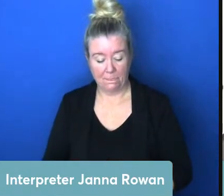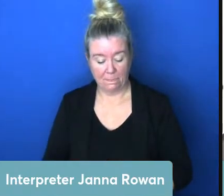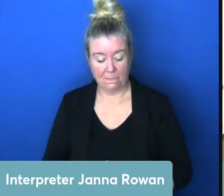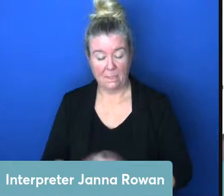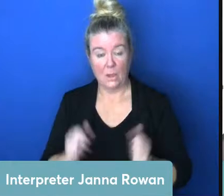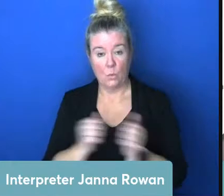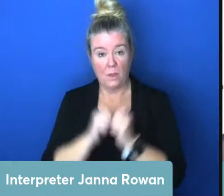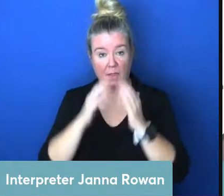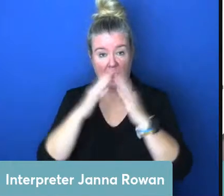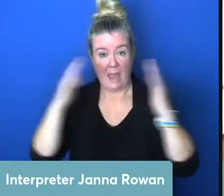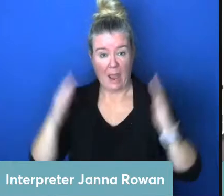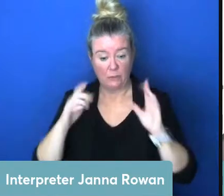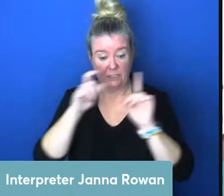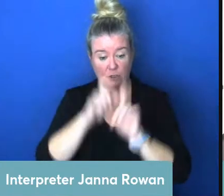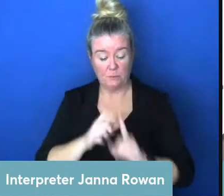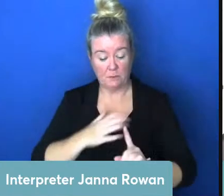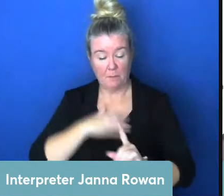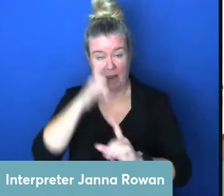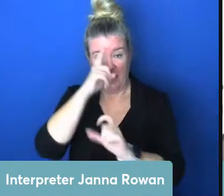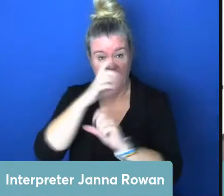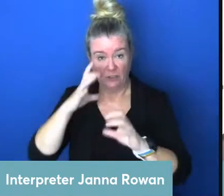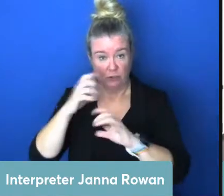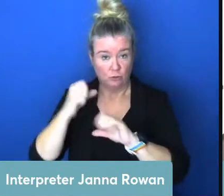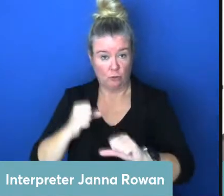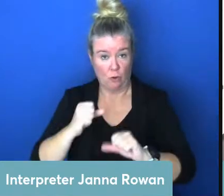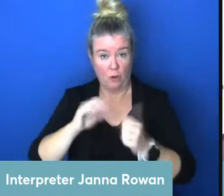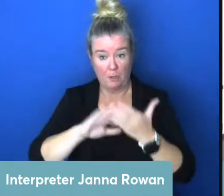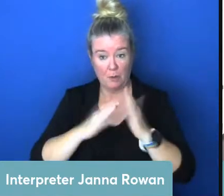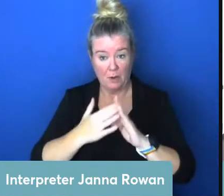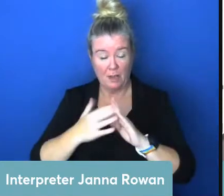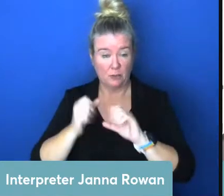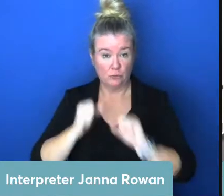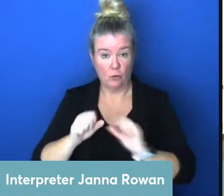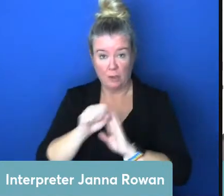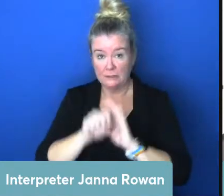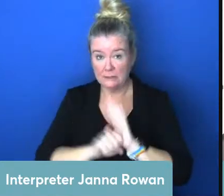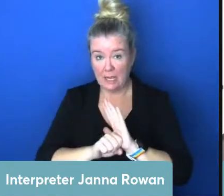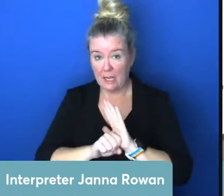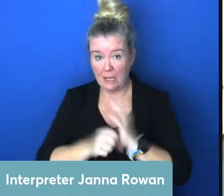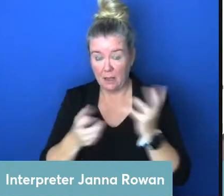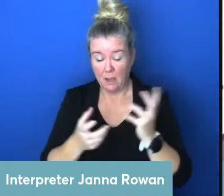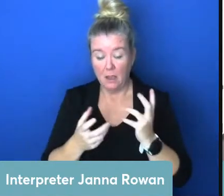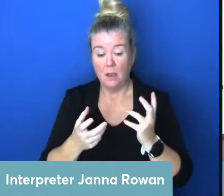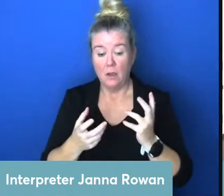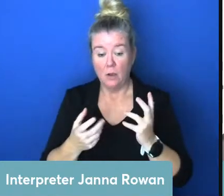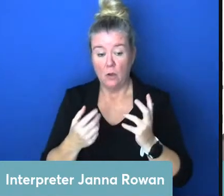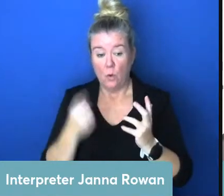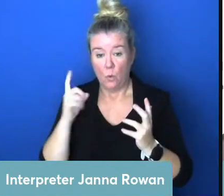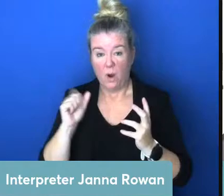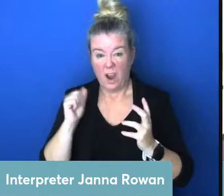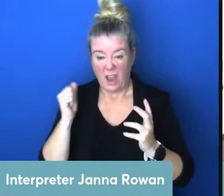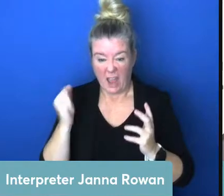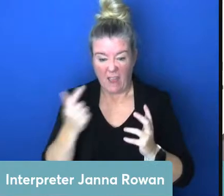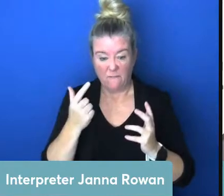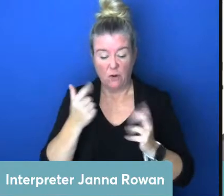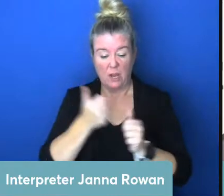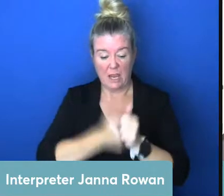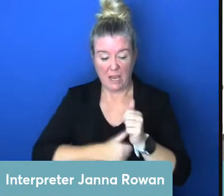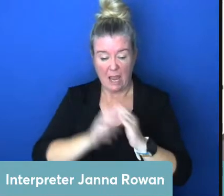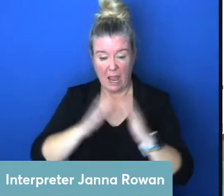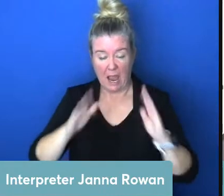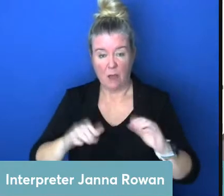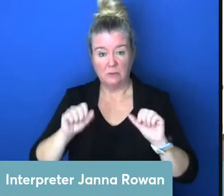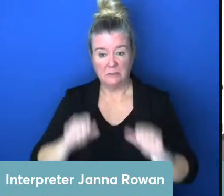my vision of a strong community in a strong state is one where every household can have